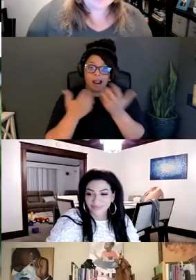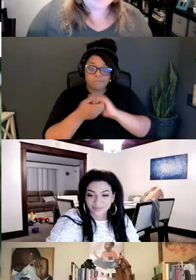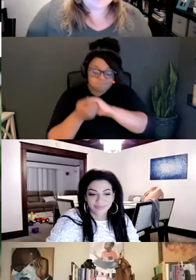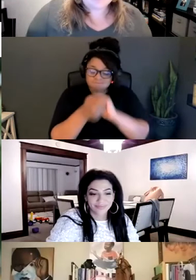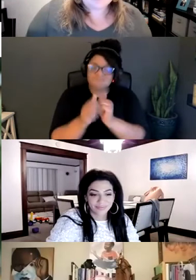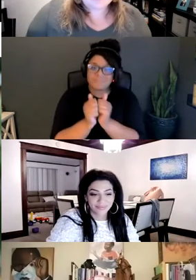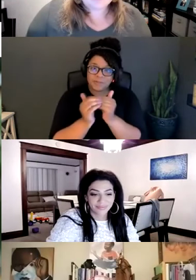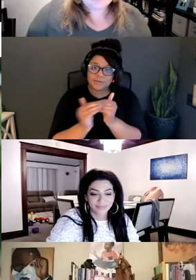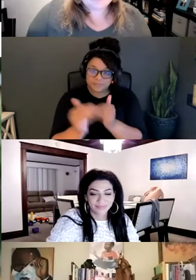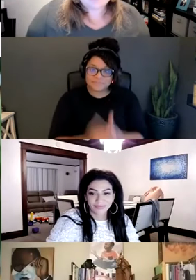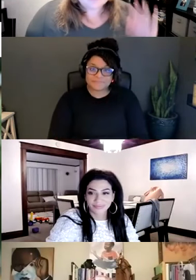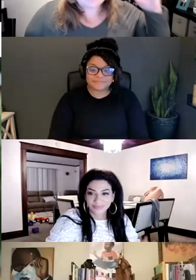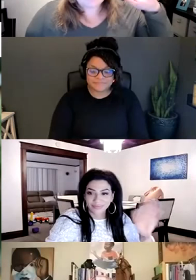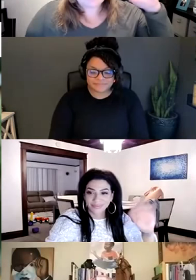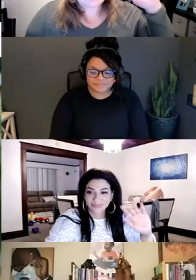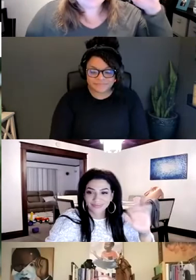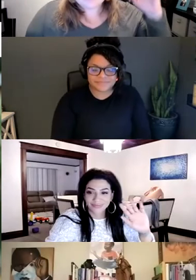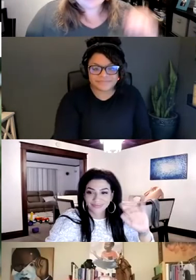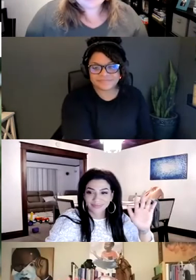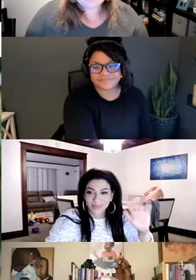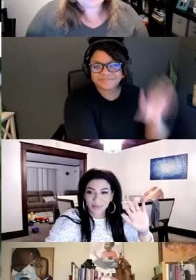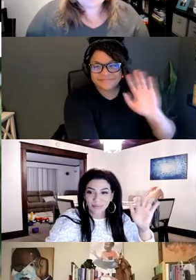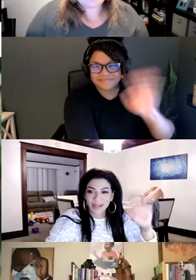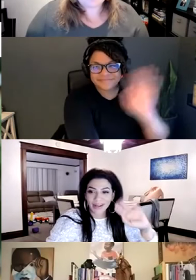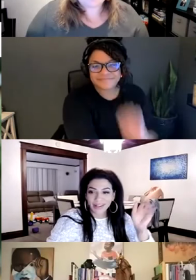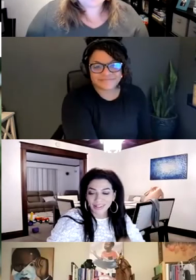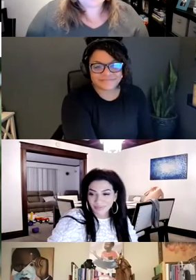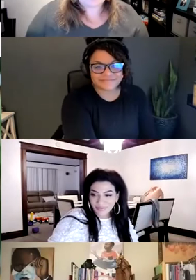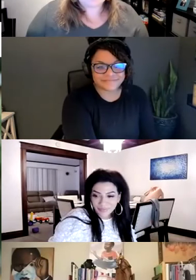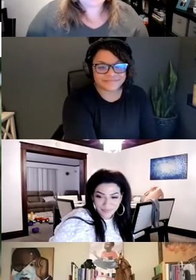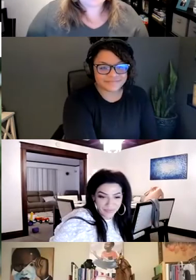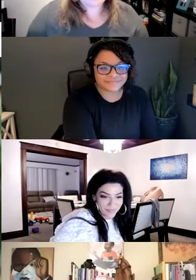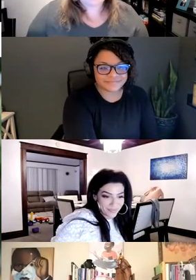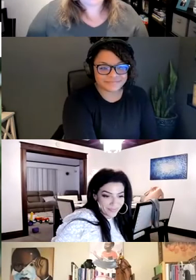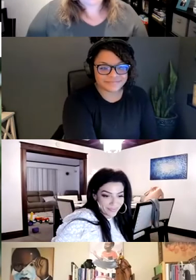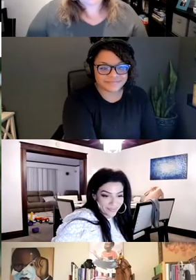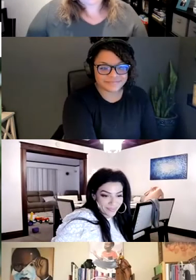Bye. Bye.